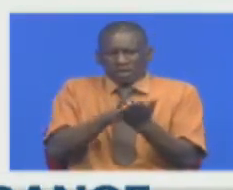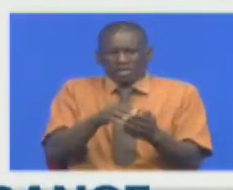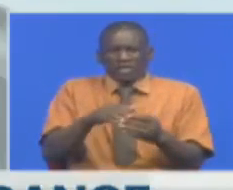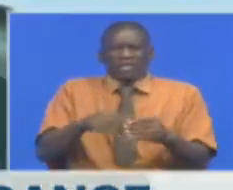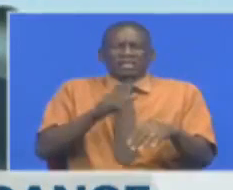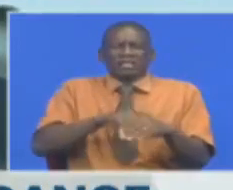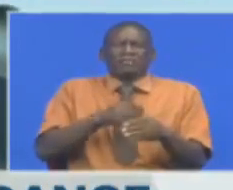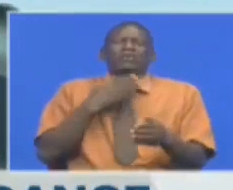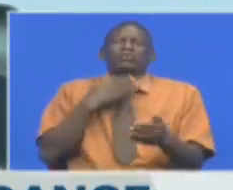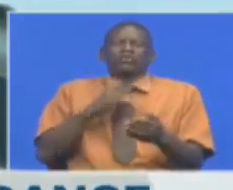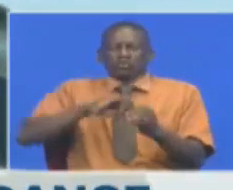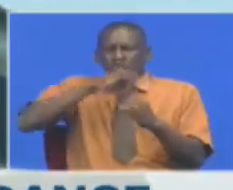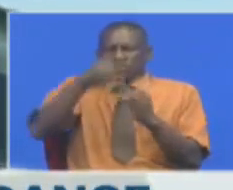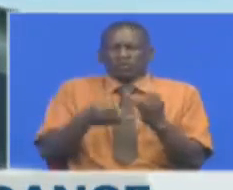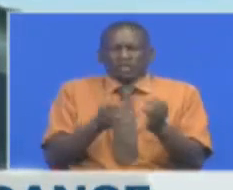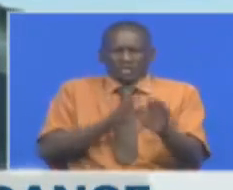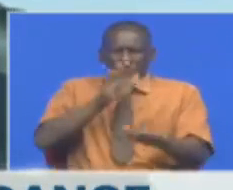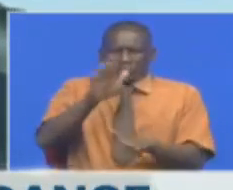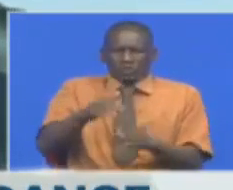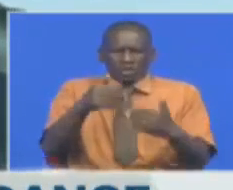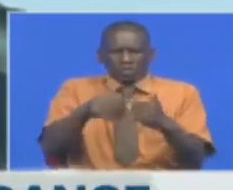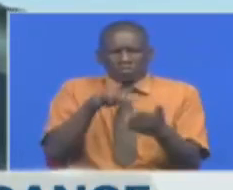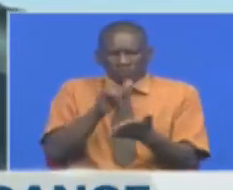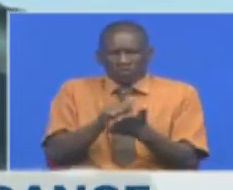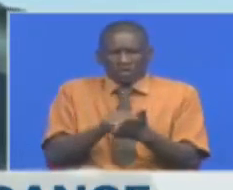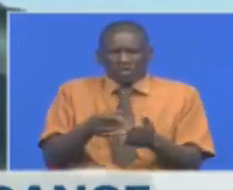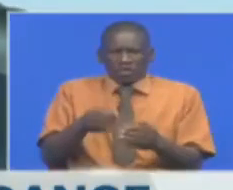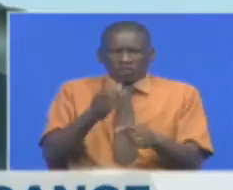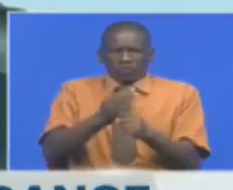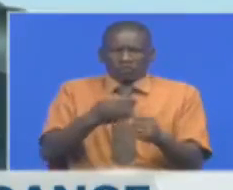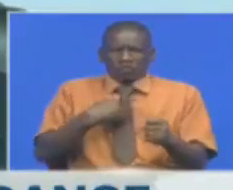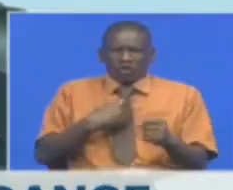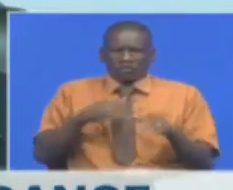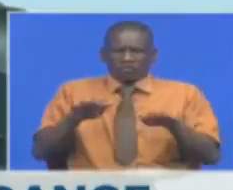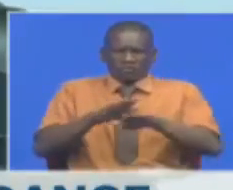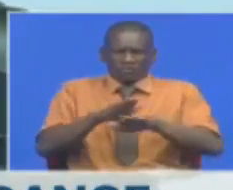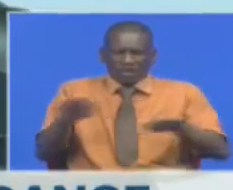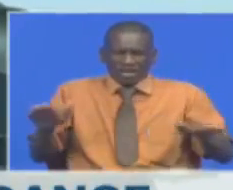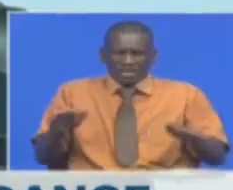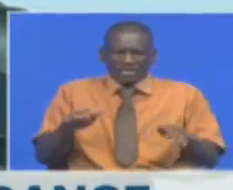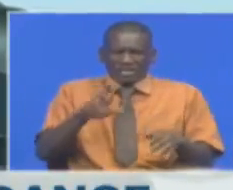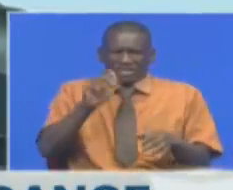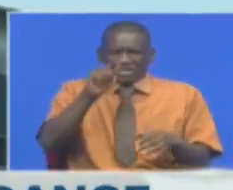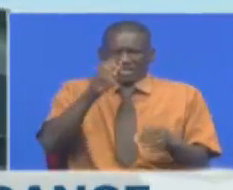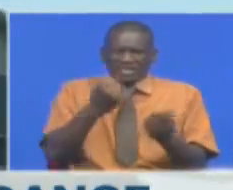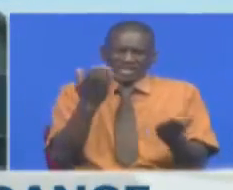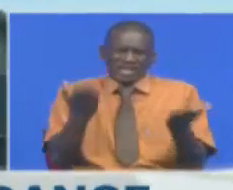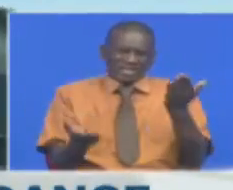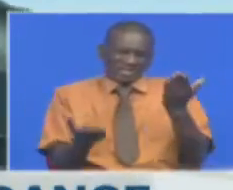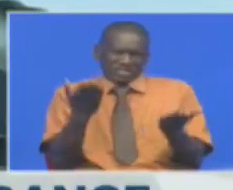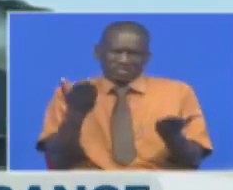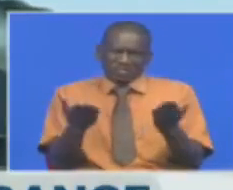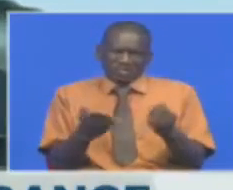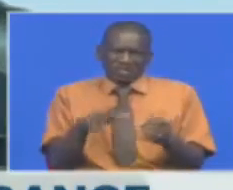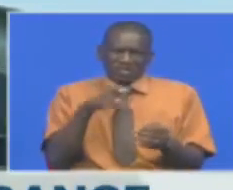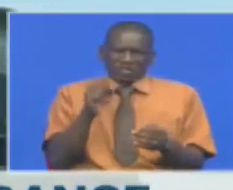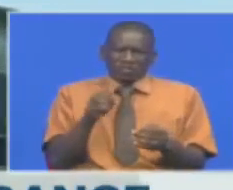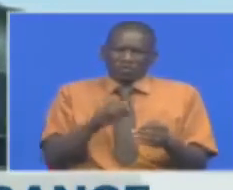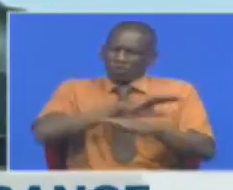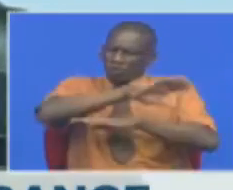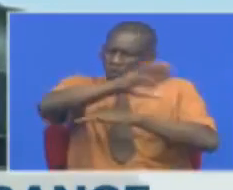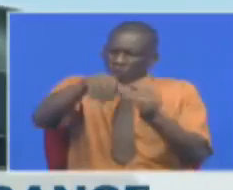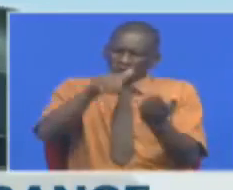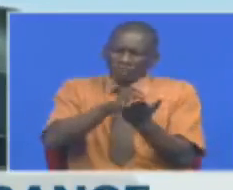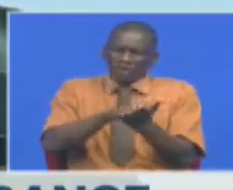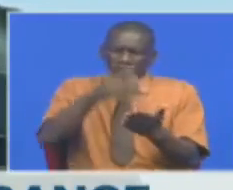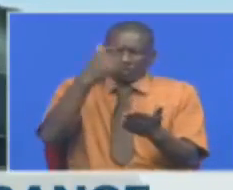depositors. Before this, we used to have what we call flat rate assessment. So all banks were being